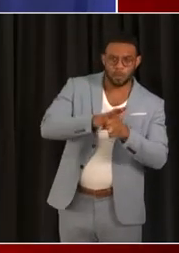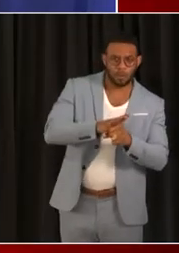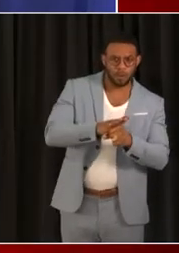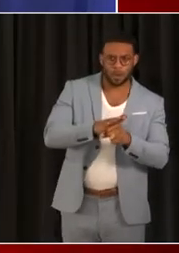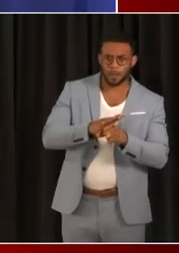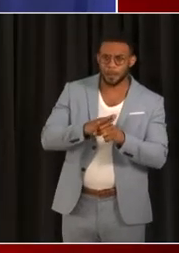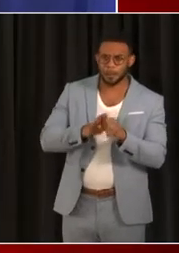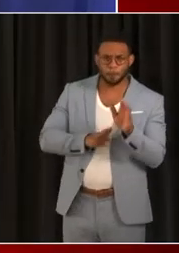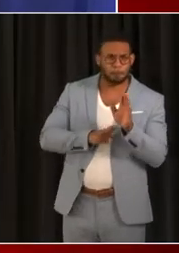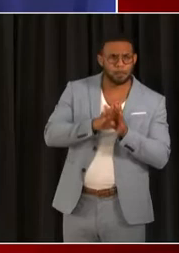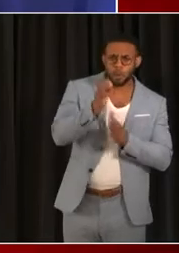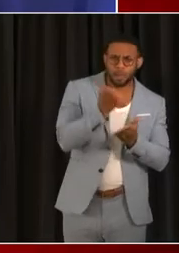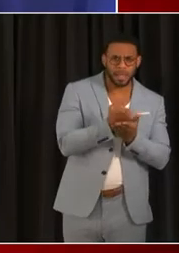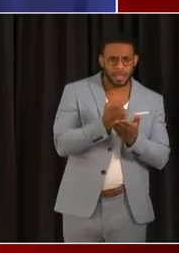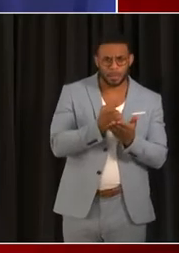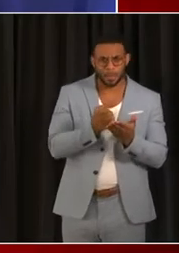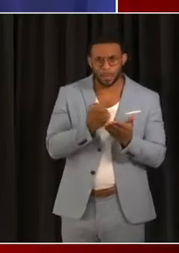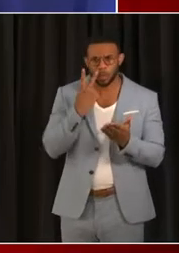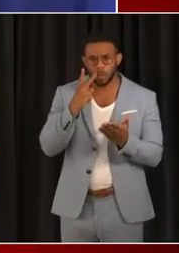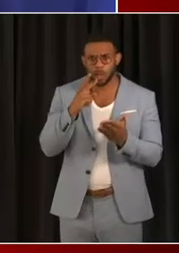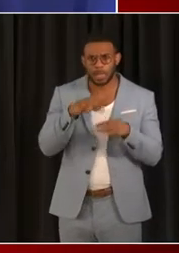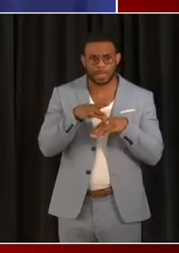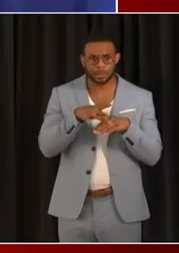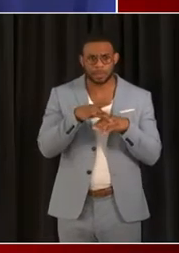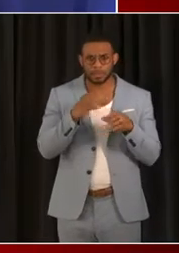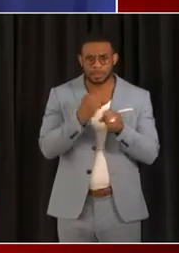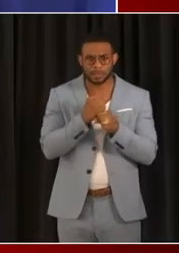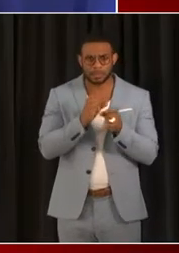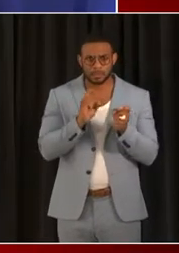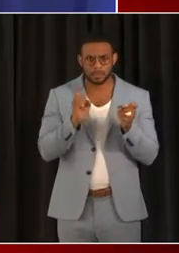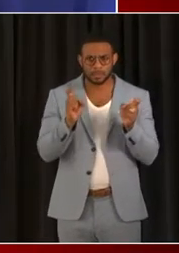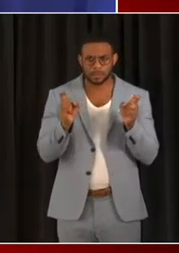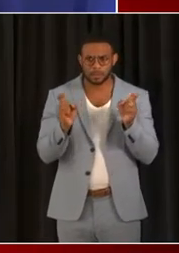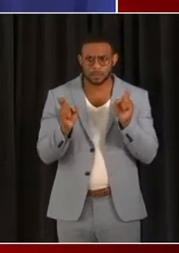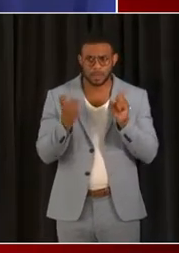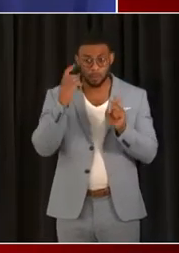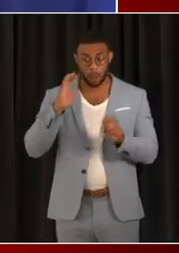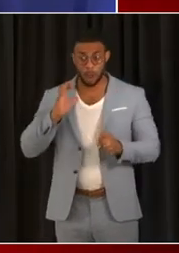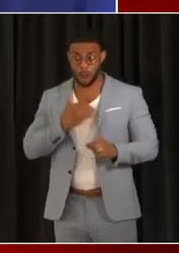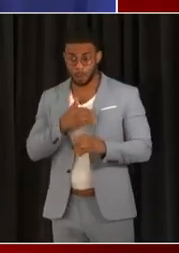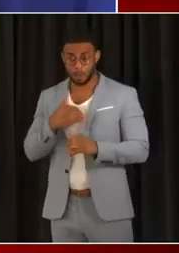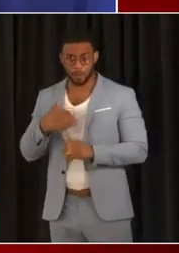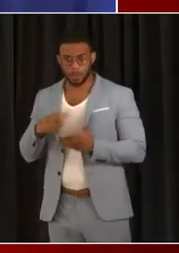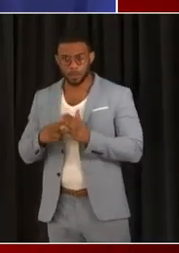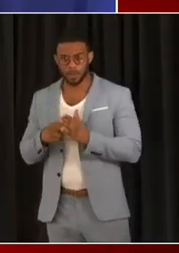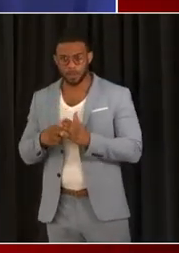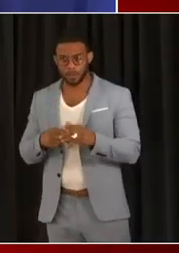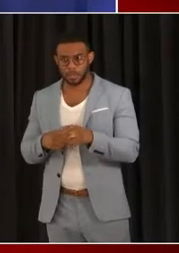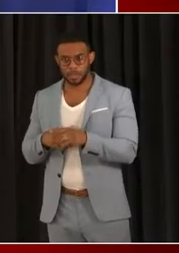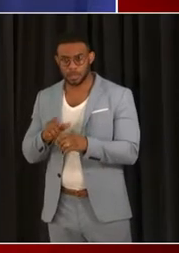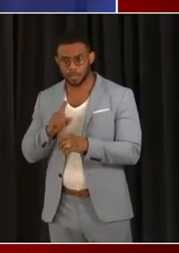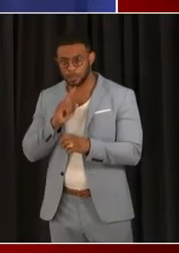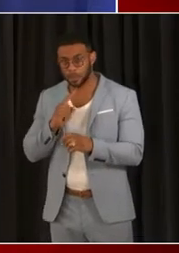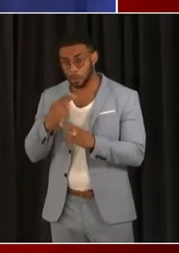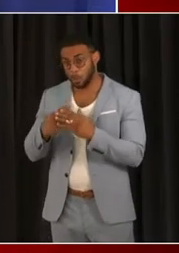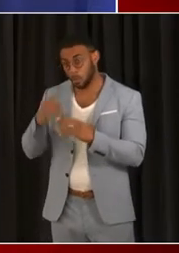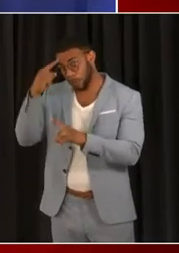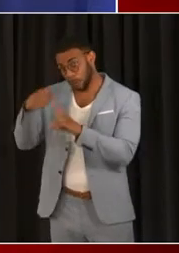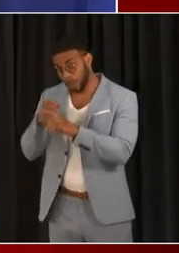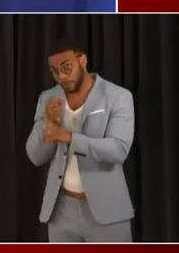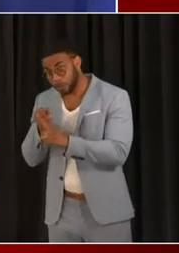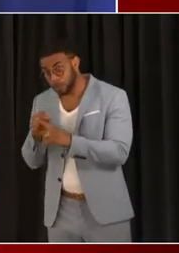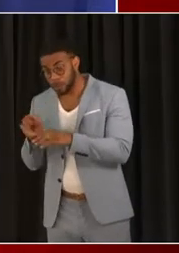booming economy, and we saw the demographics shifting and changing, which for our membership means that there can be both